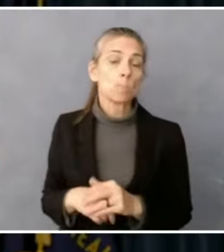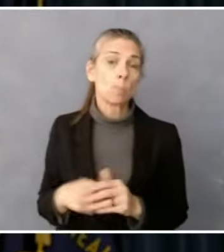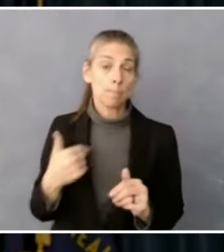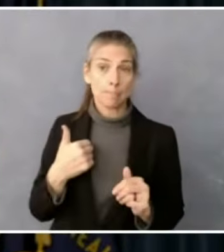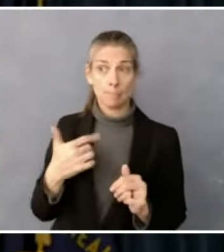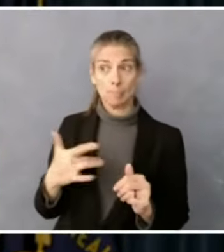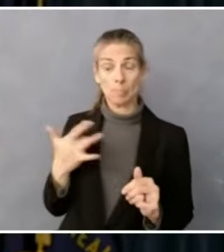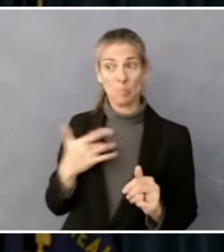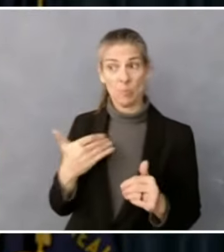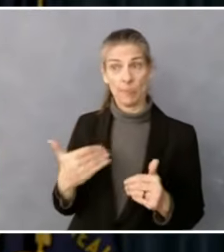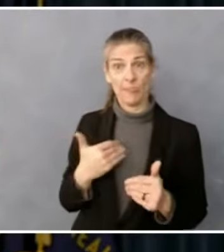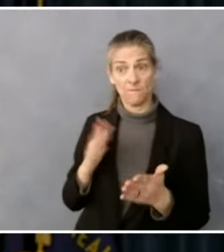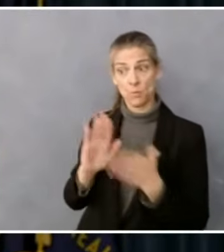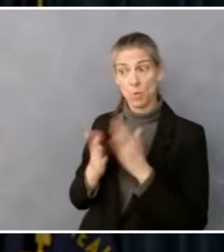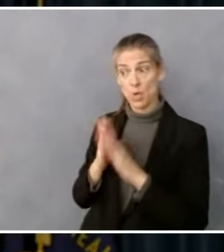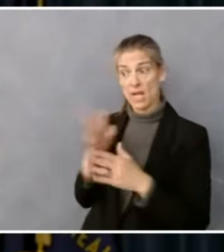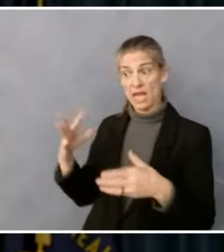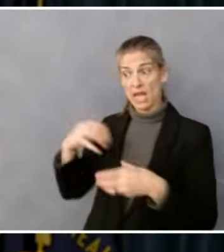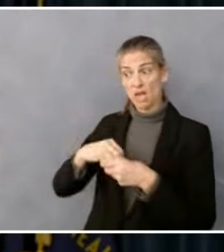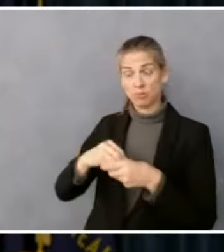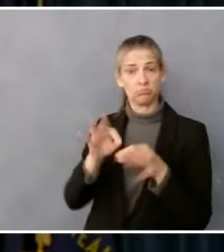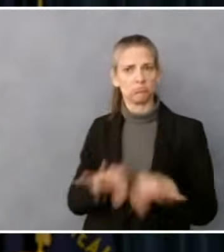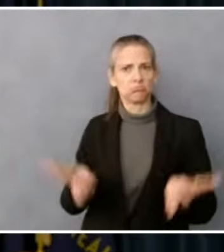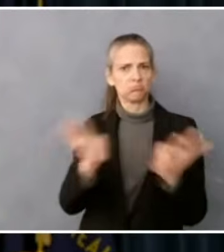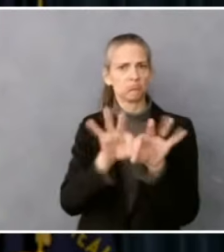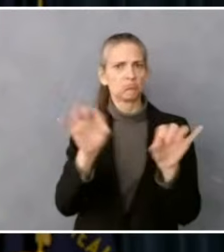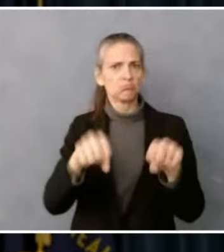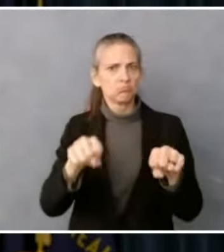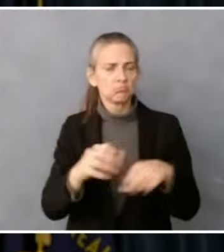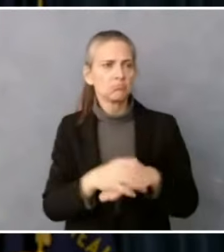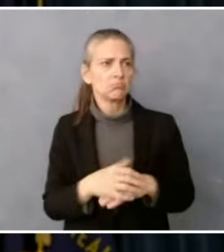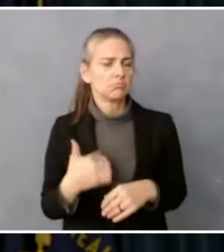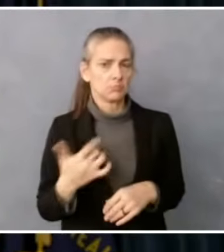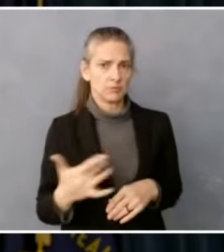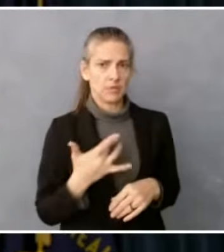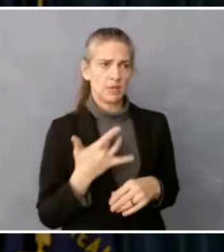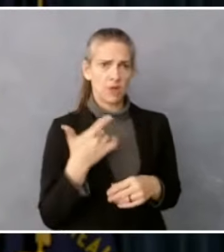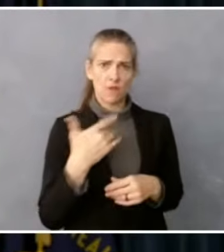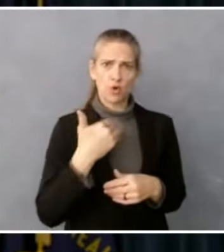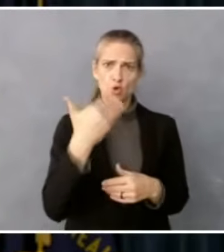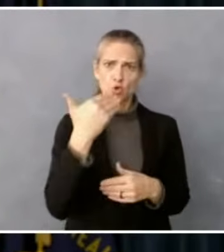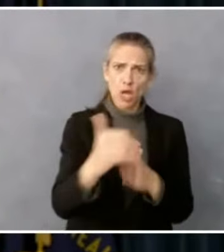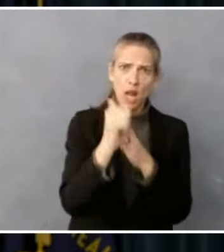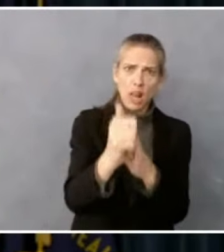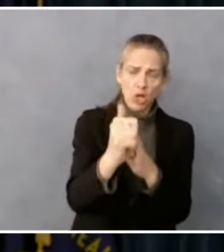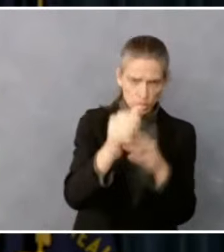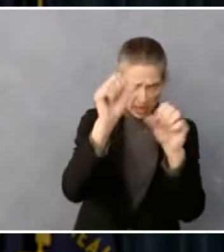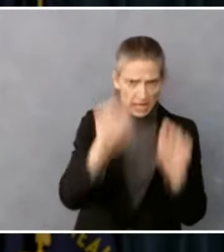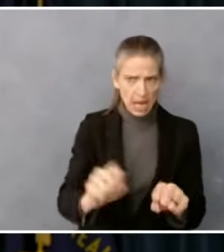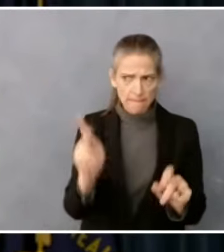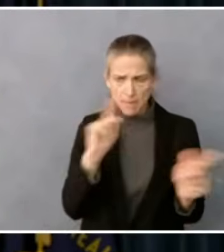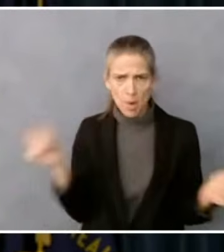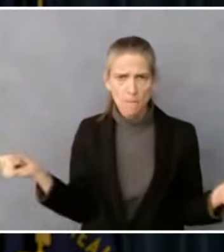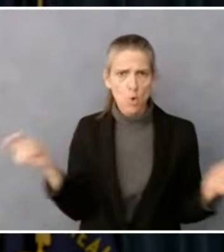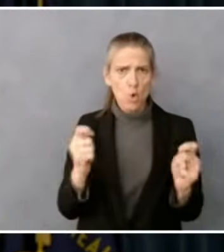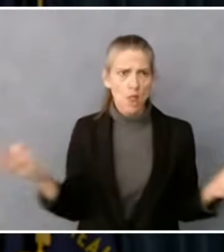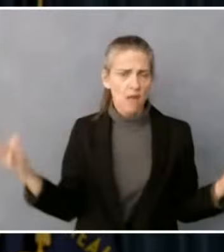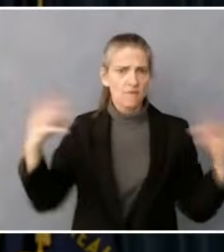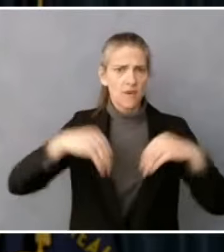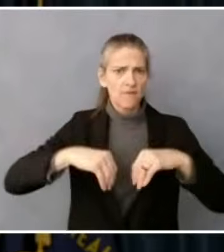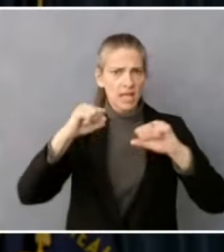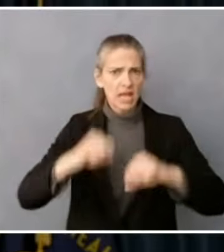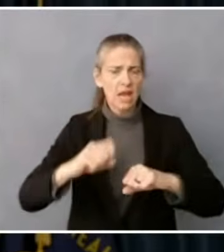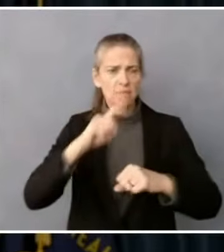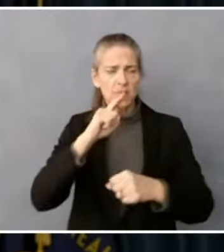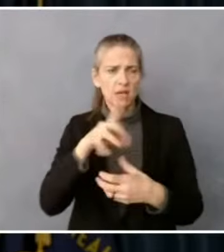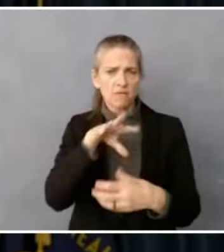having community engagement is critically important. And I think that when you have good leadership, you can bring people in. You can make them a part of